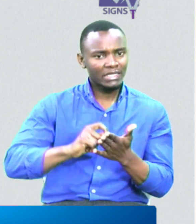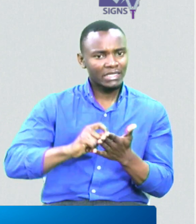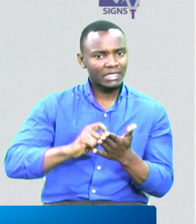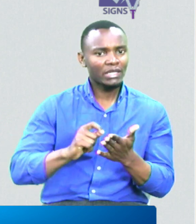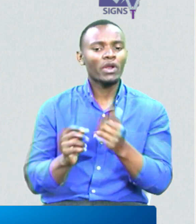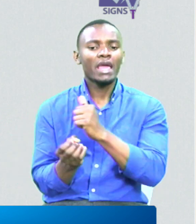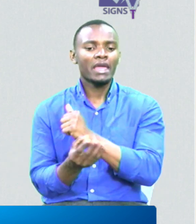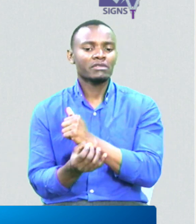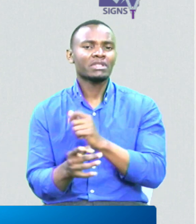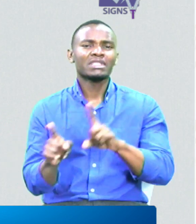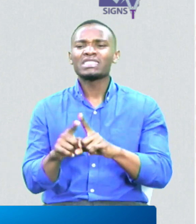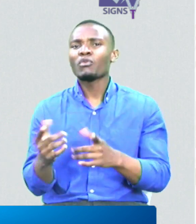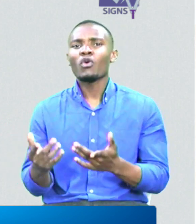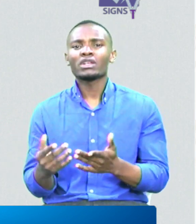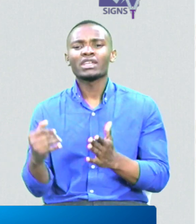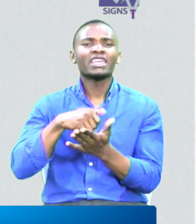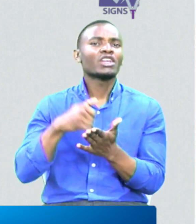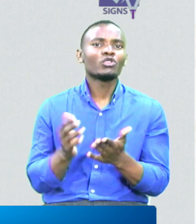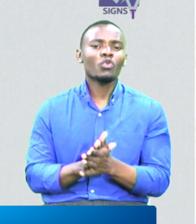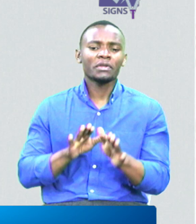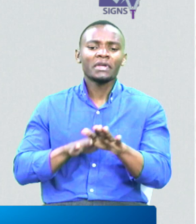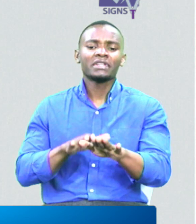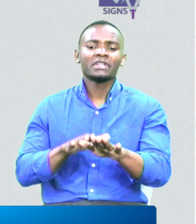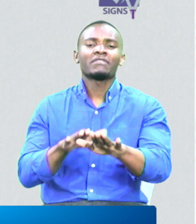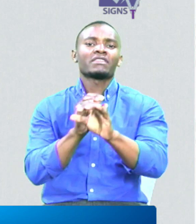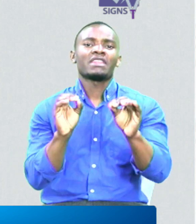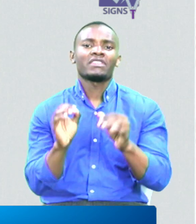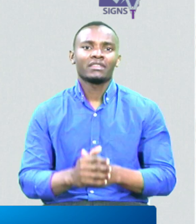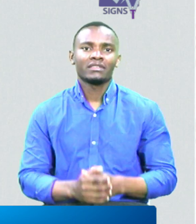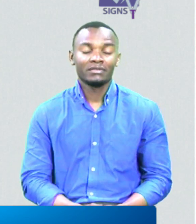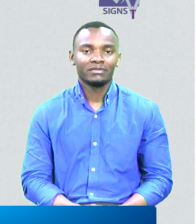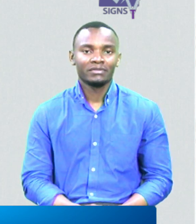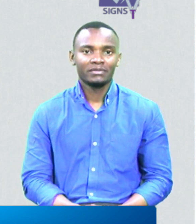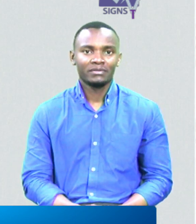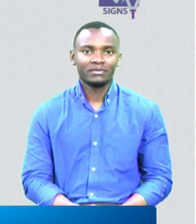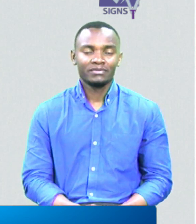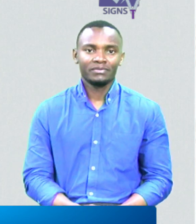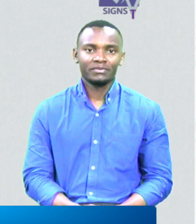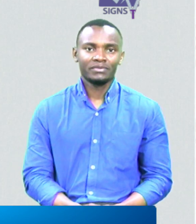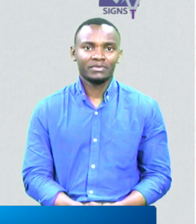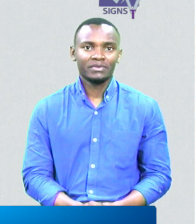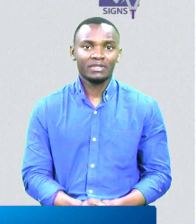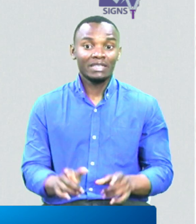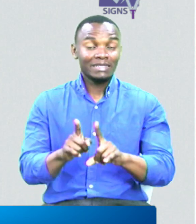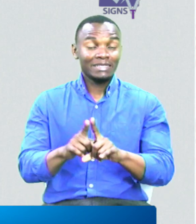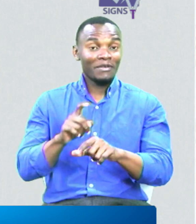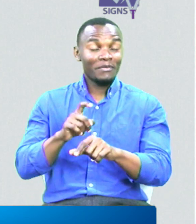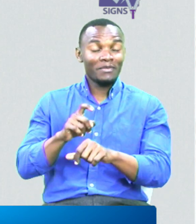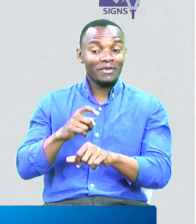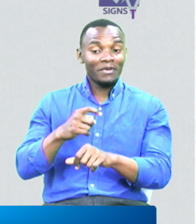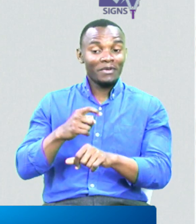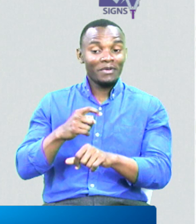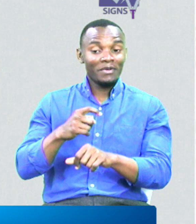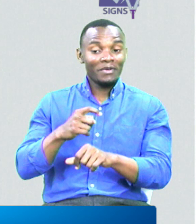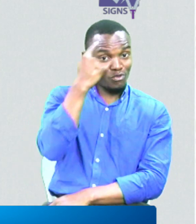So, for those who came late, who are members of the executive, I will be expecting a written explanation,